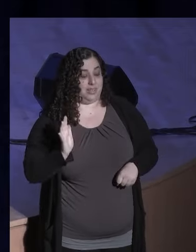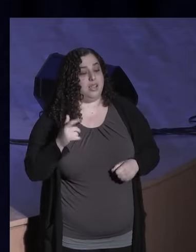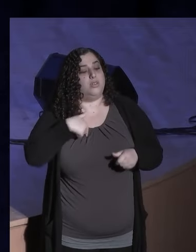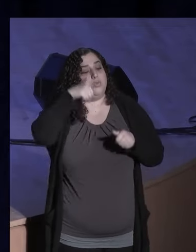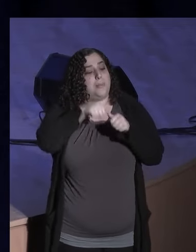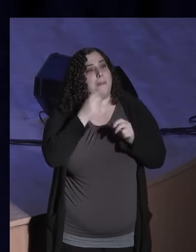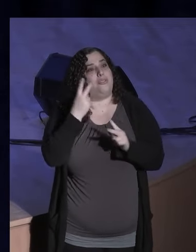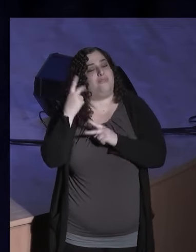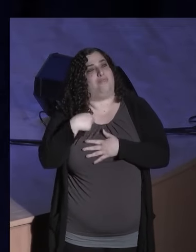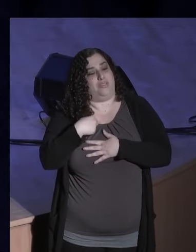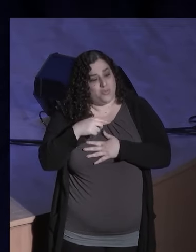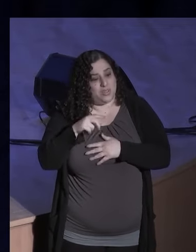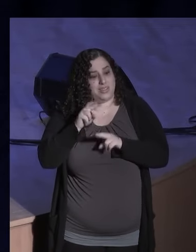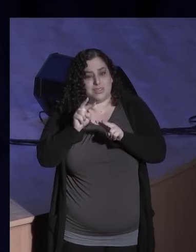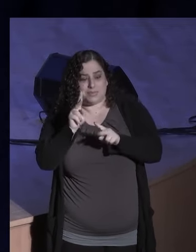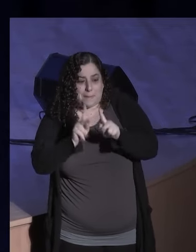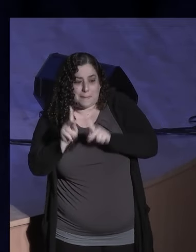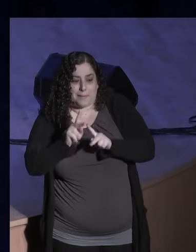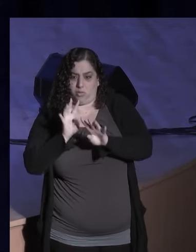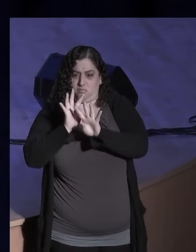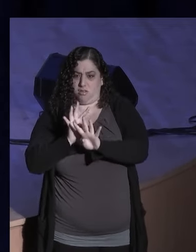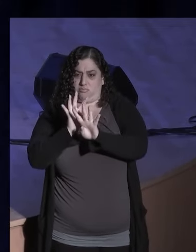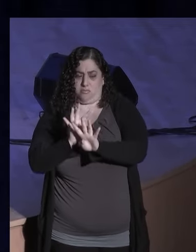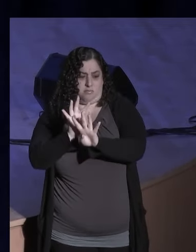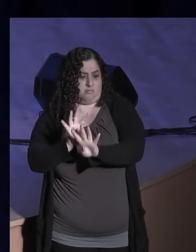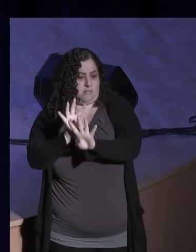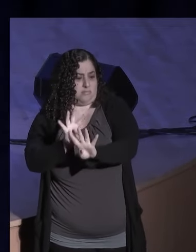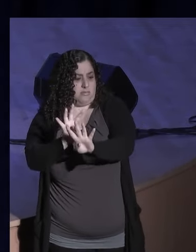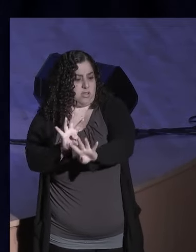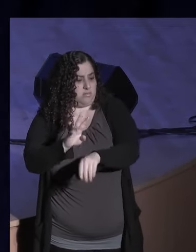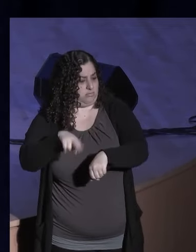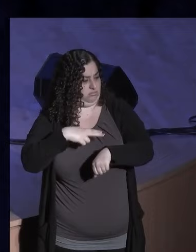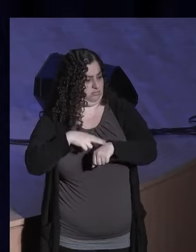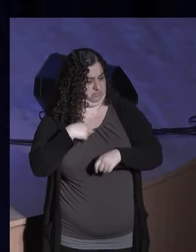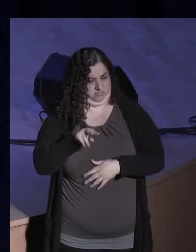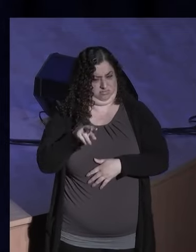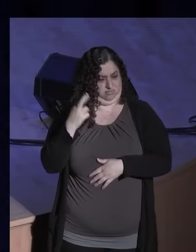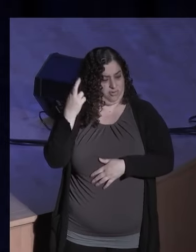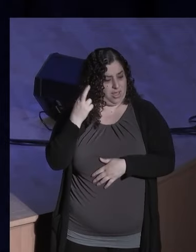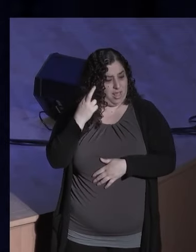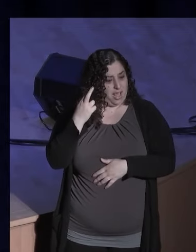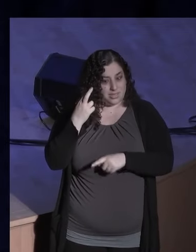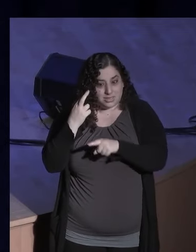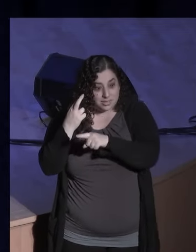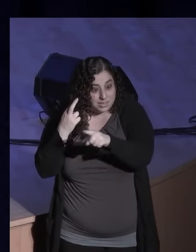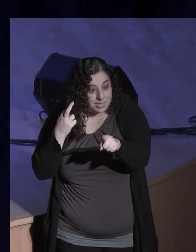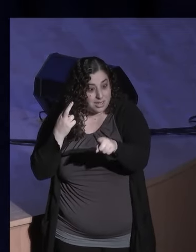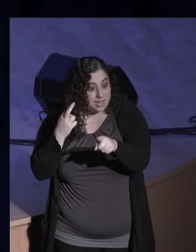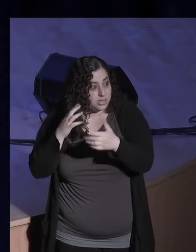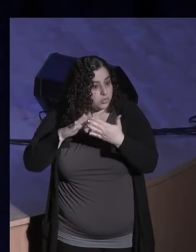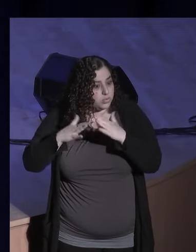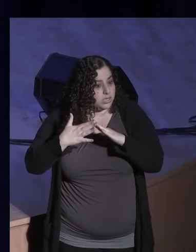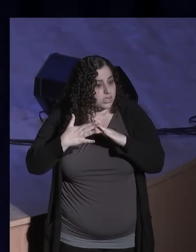that this was saying communities that are central to understanding who we are finally being embraced on the National